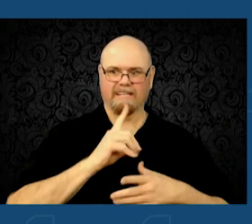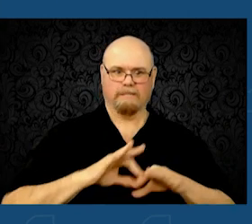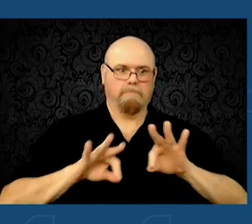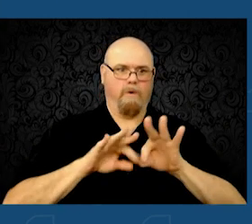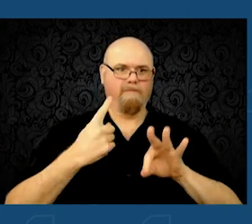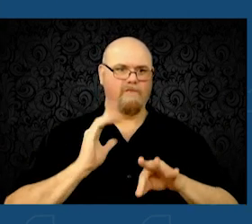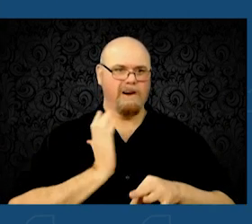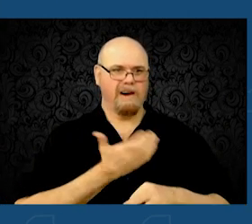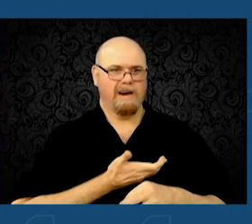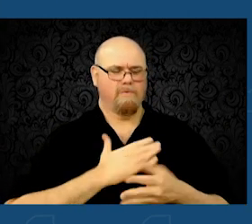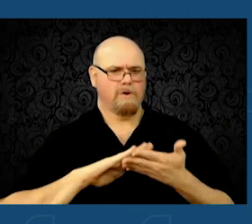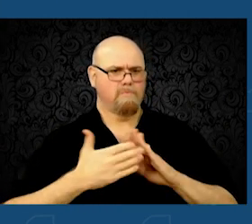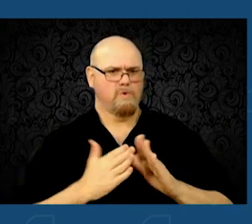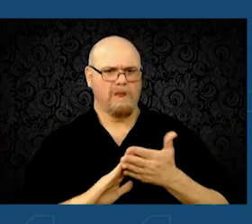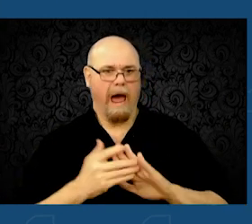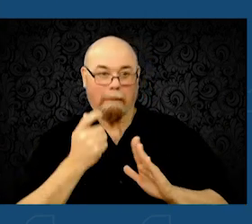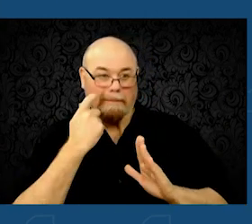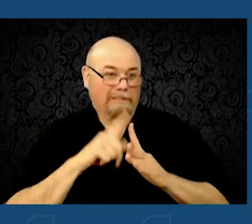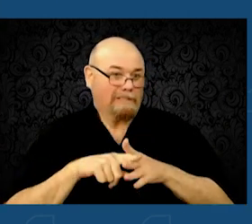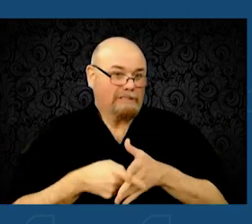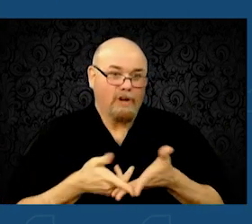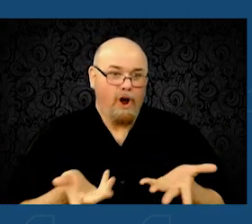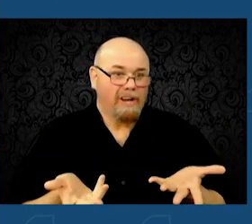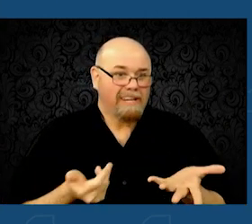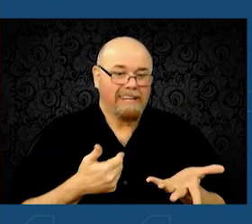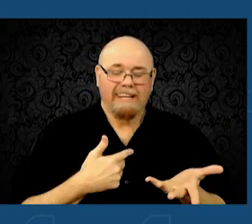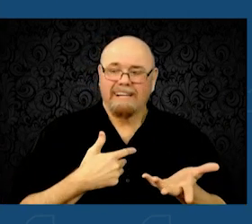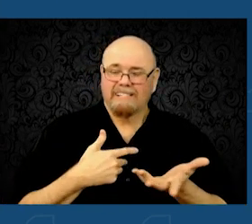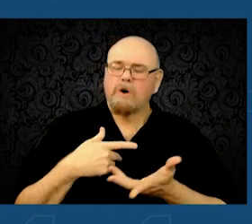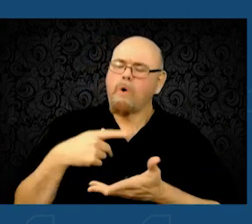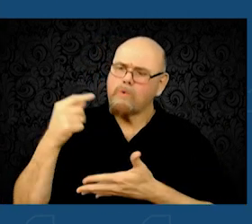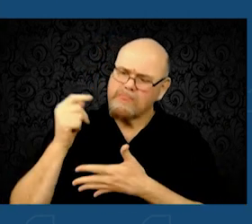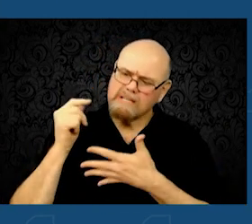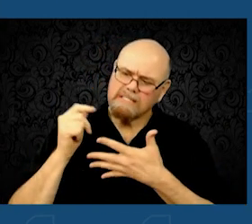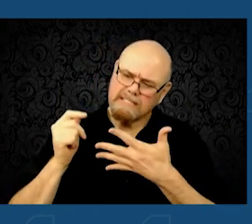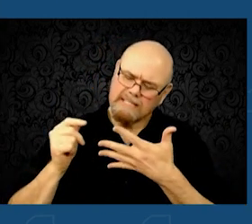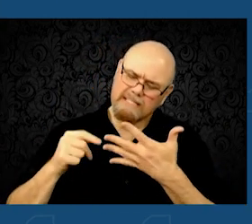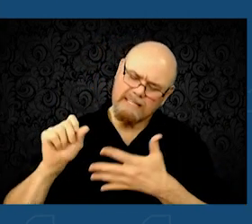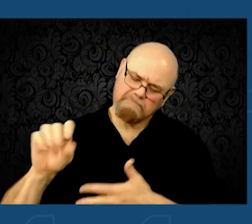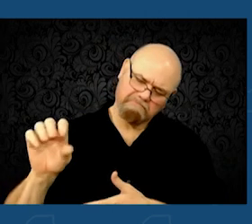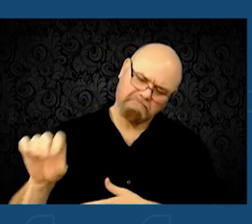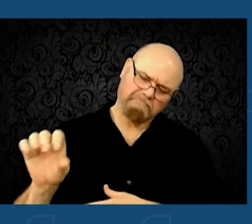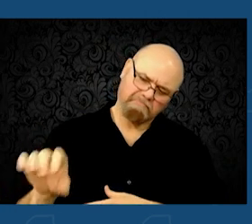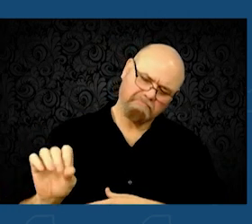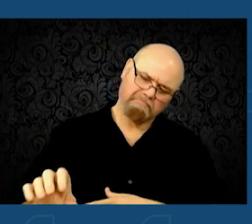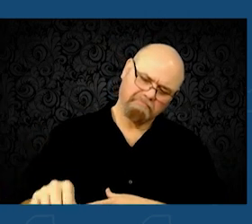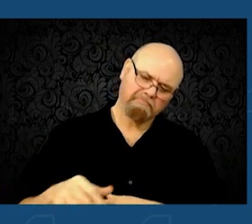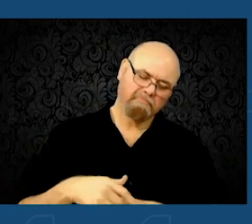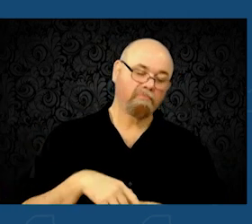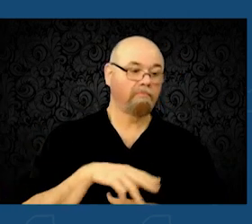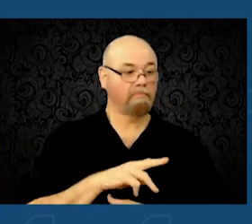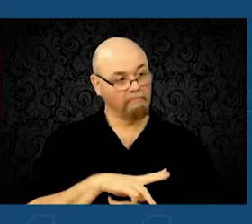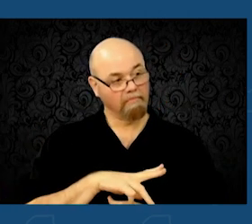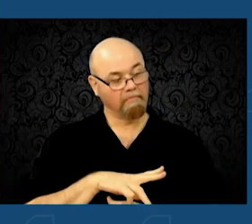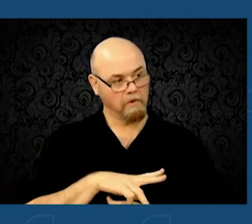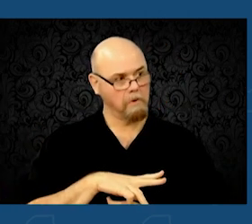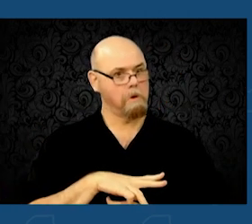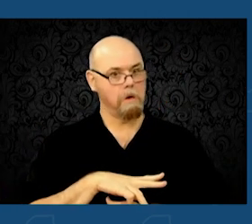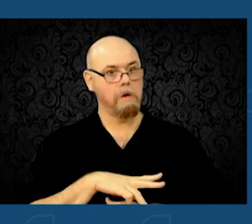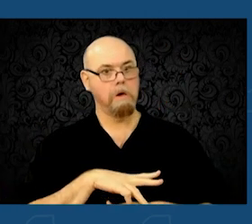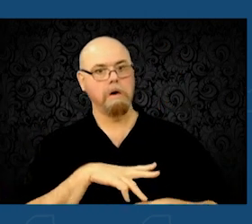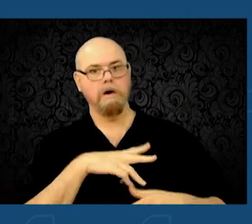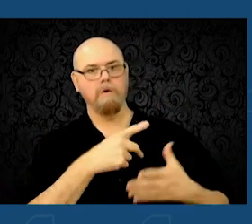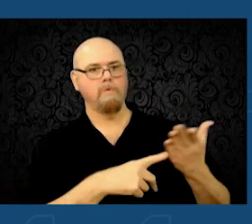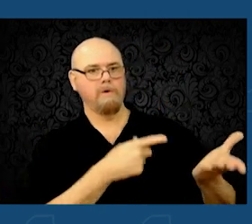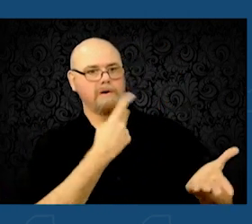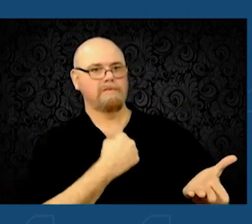getting started. He says, Kaz, you need to do this, this, this, and that. I took that to heart.